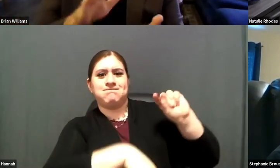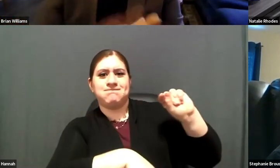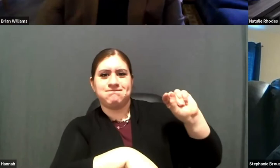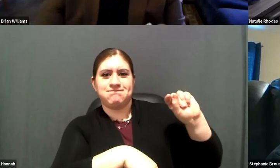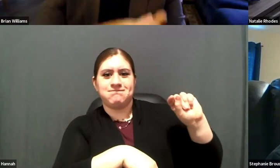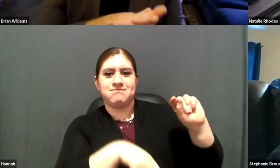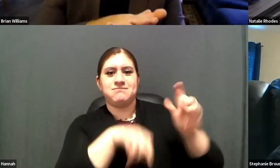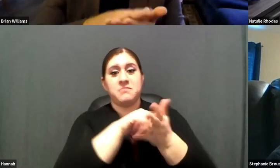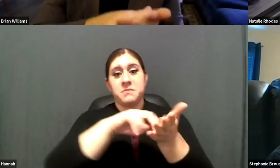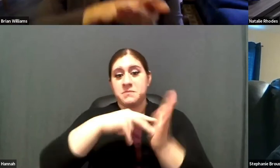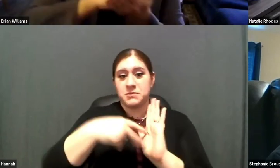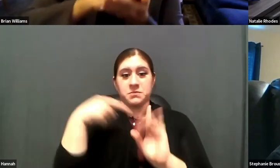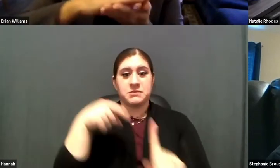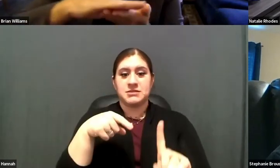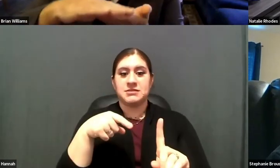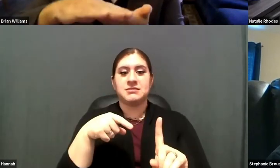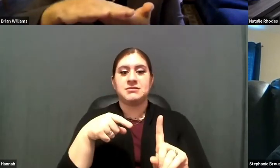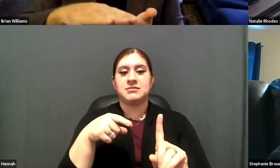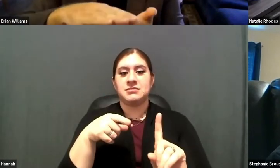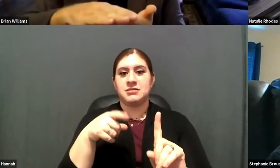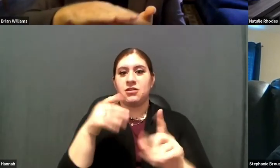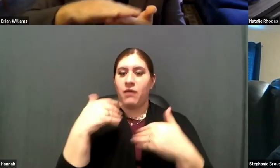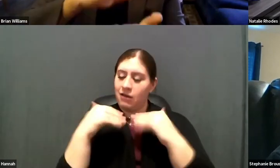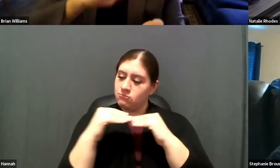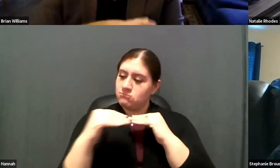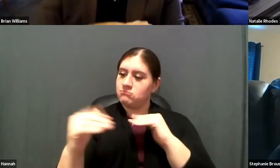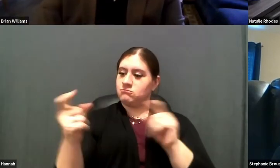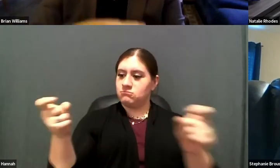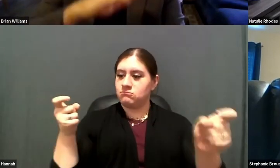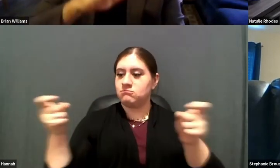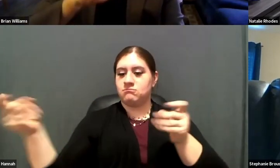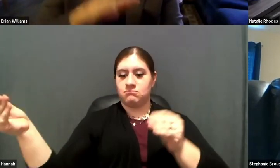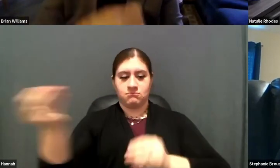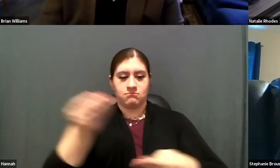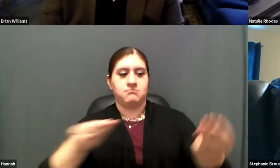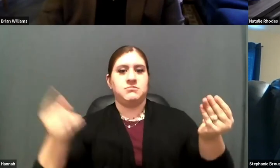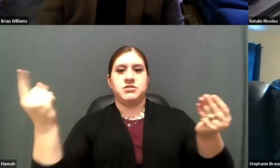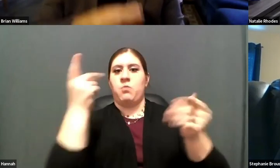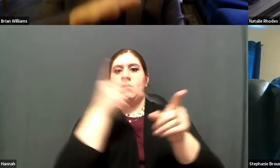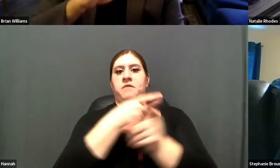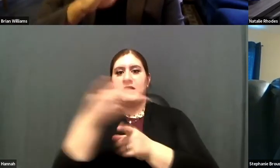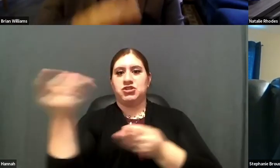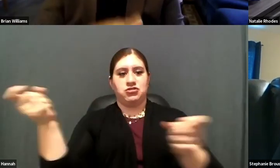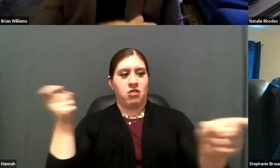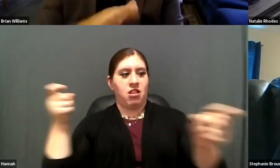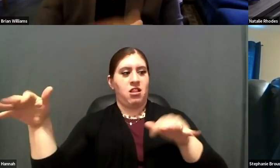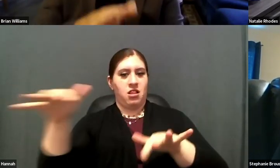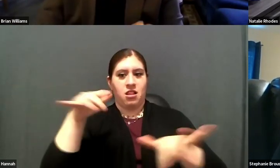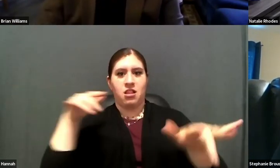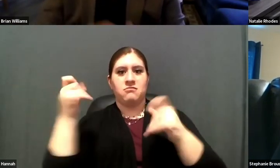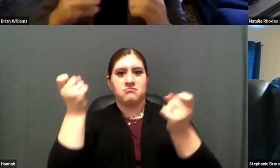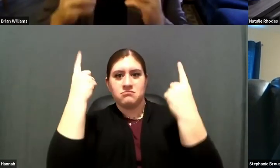and the purpose is to have that steadiness, somebody there that's a professional that